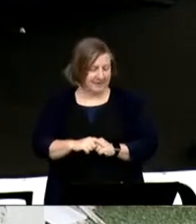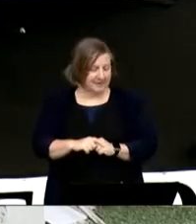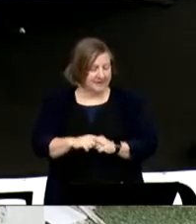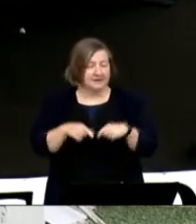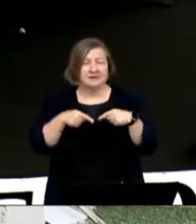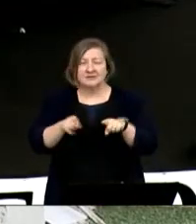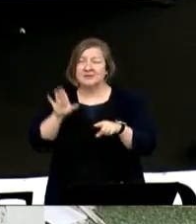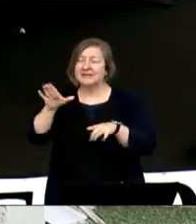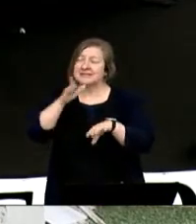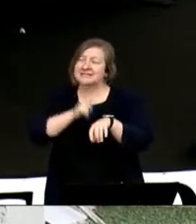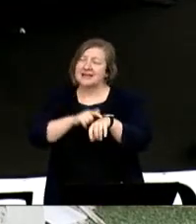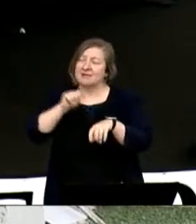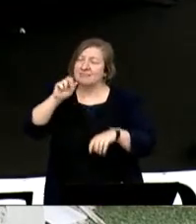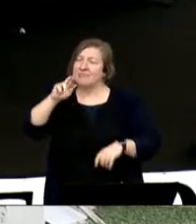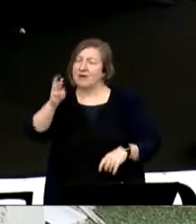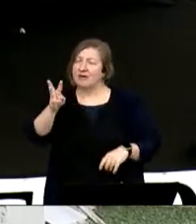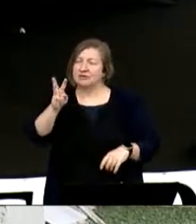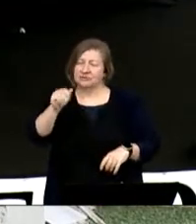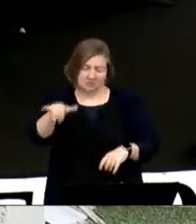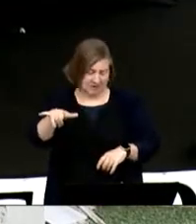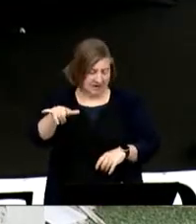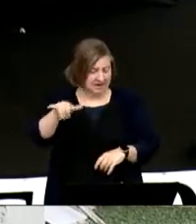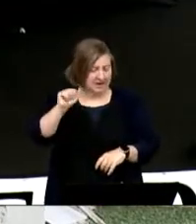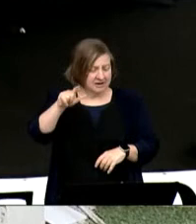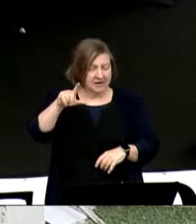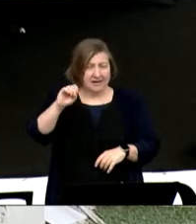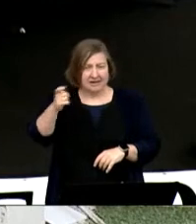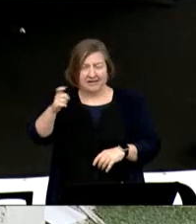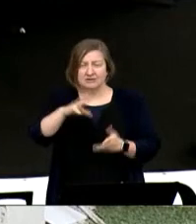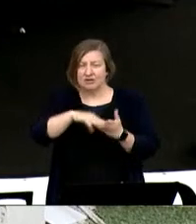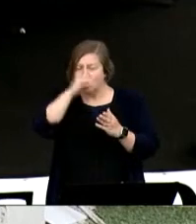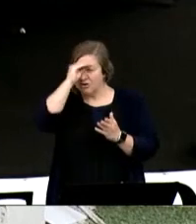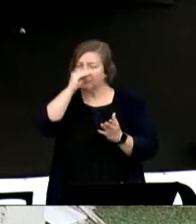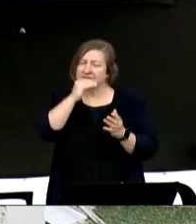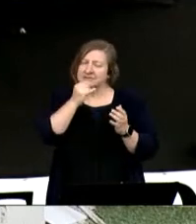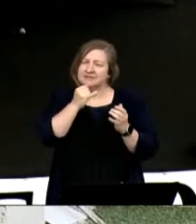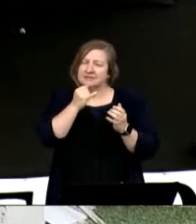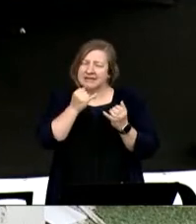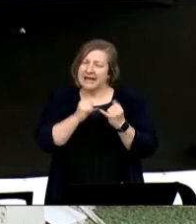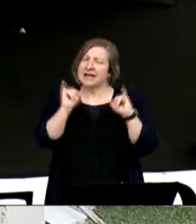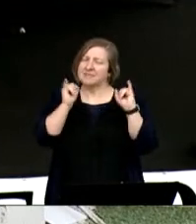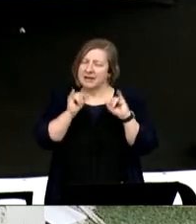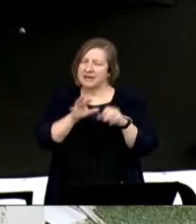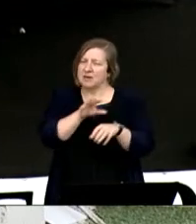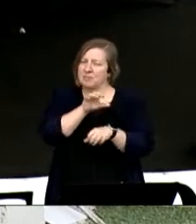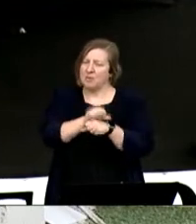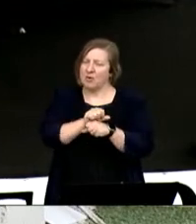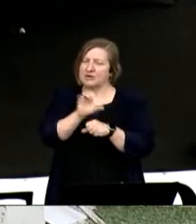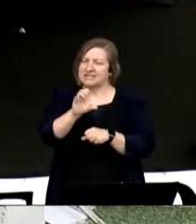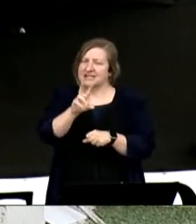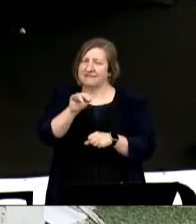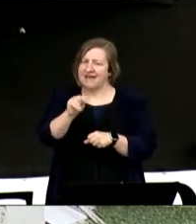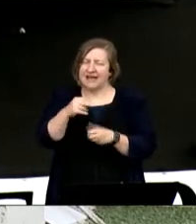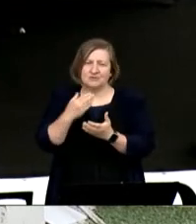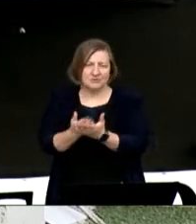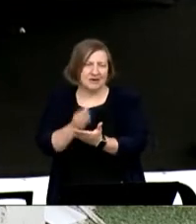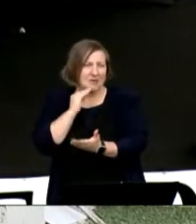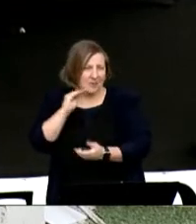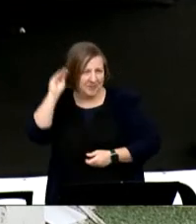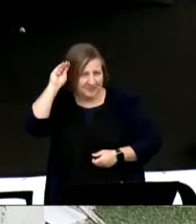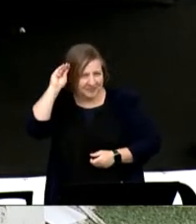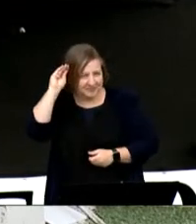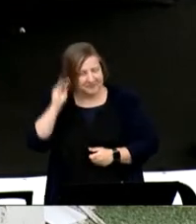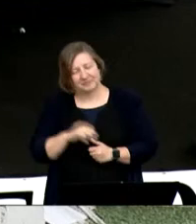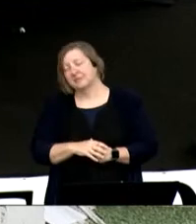And during his time at Archway, Alex had learned to independently book his C-Van ride home. And he's